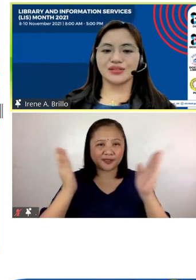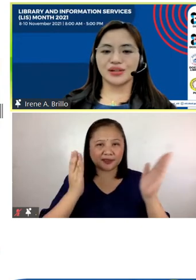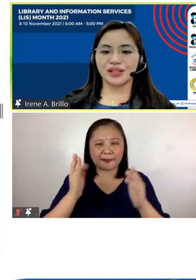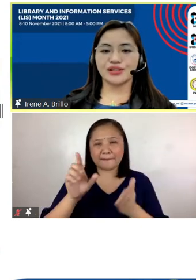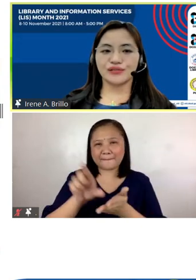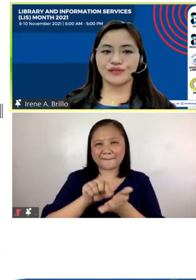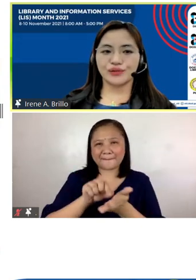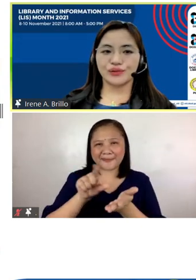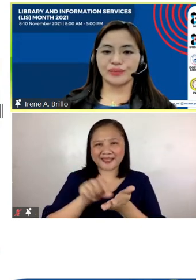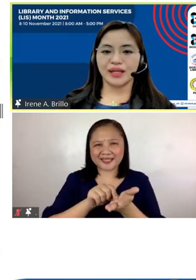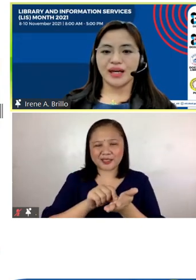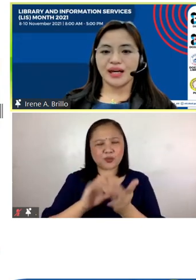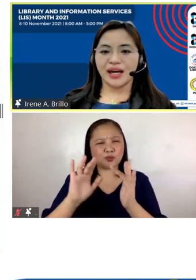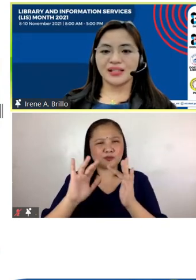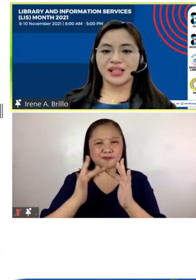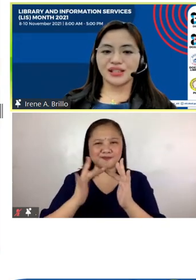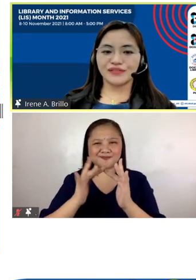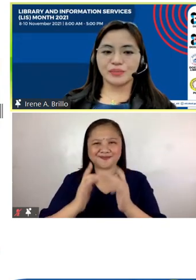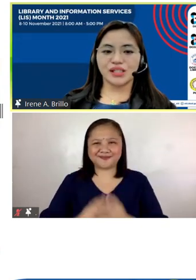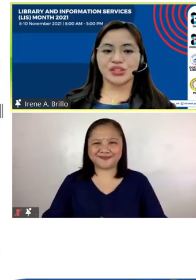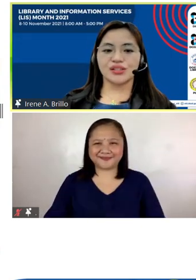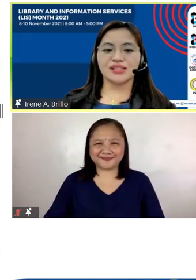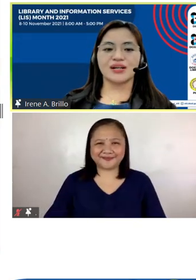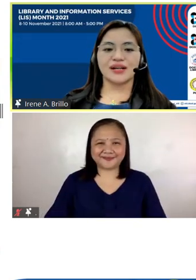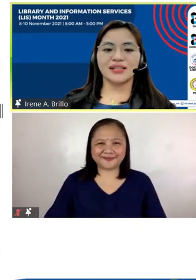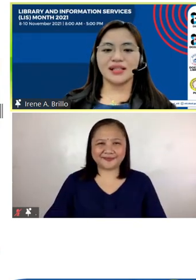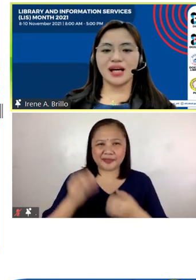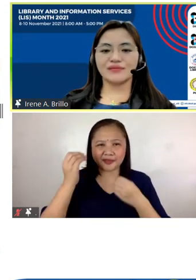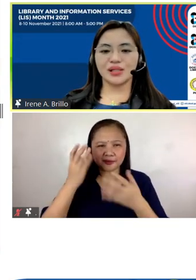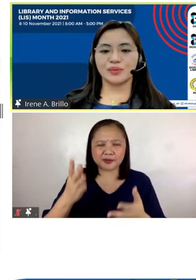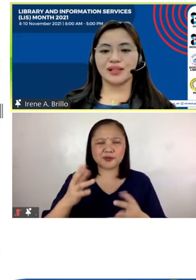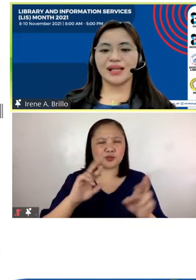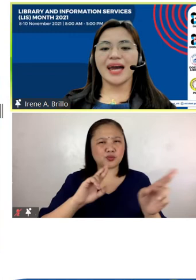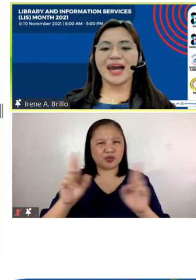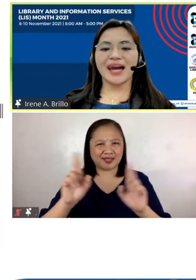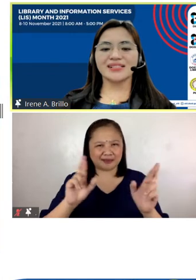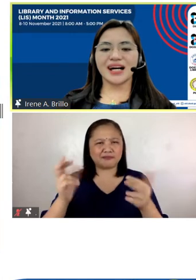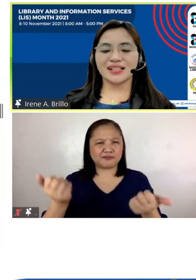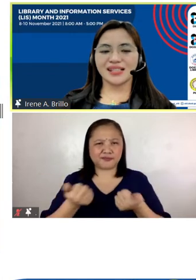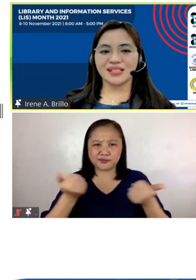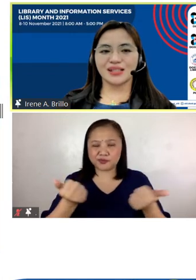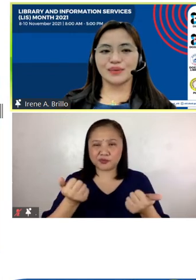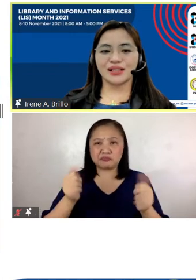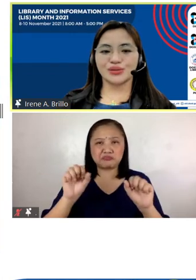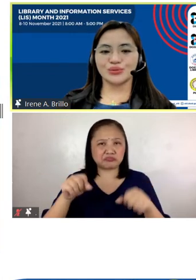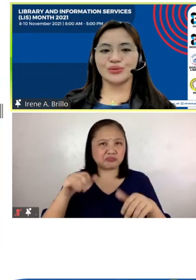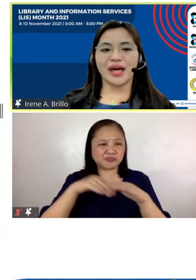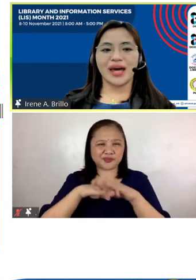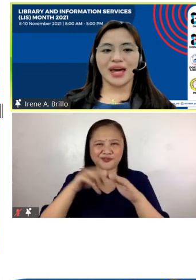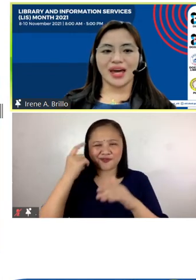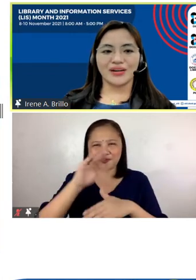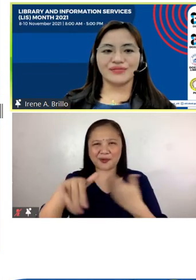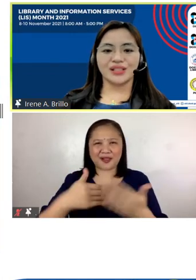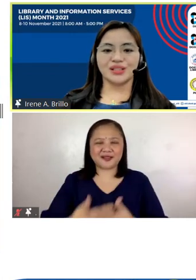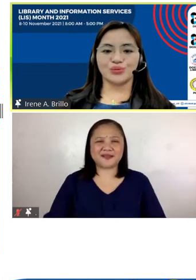or electronic form, and informations are readily available and accessible to